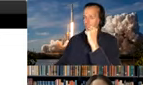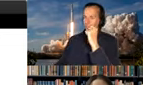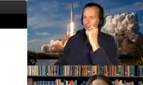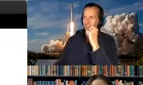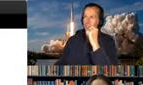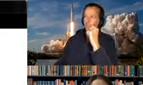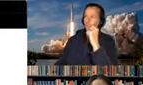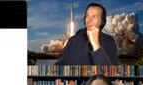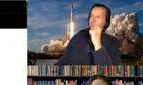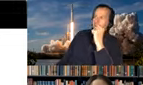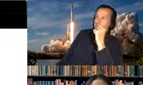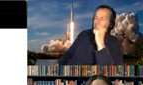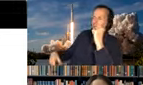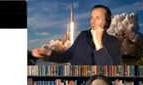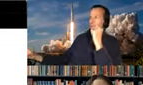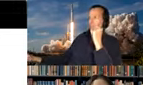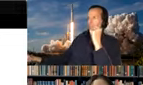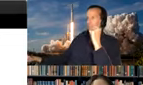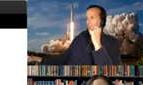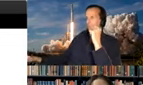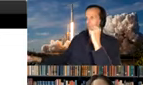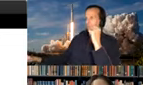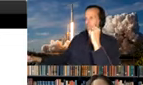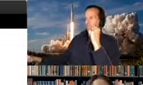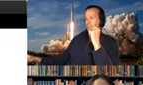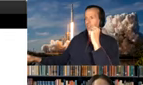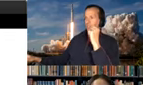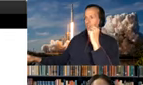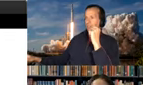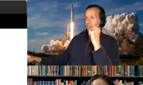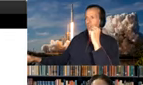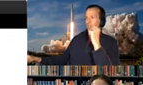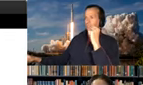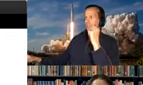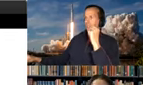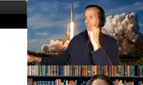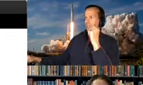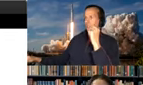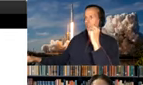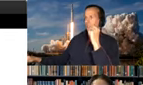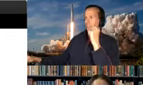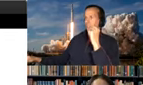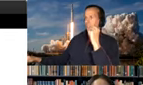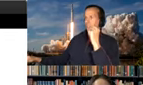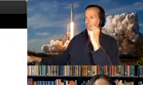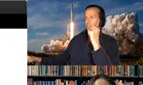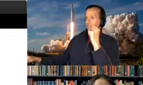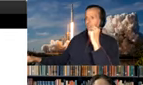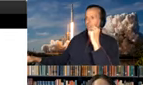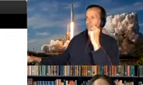The mandatory table one for a study or a survey where you can look